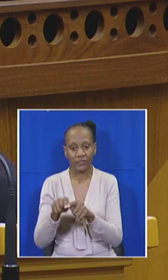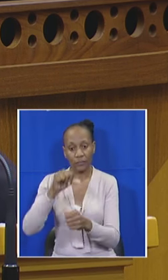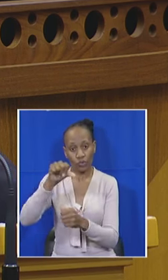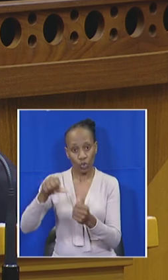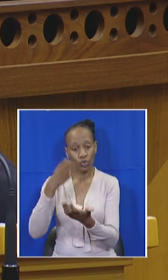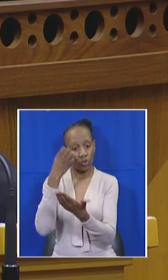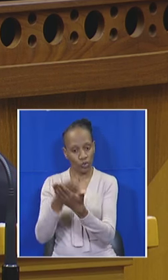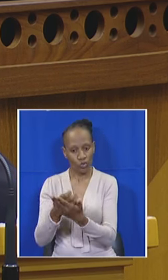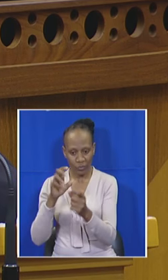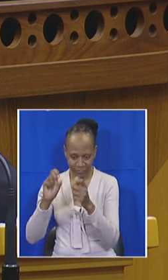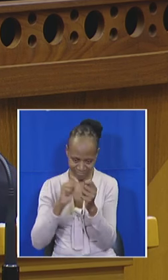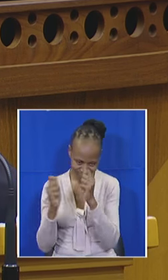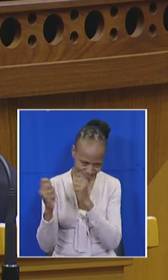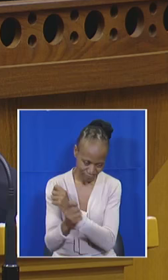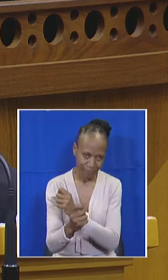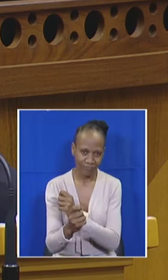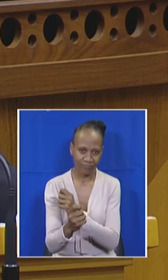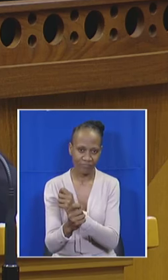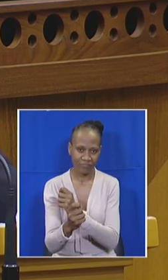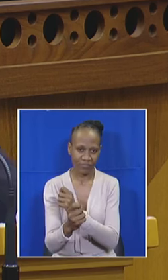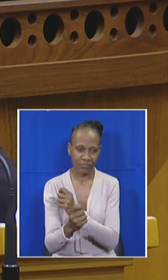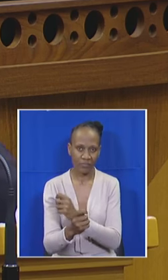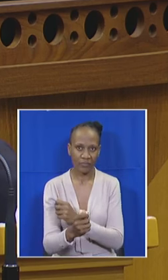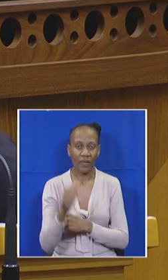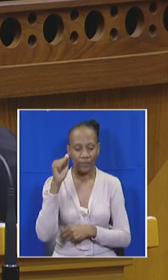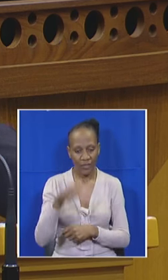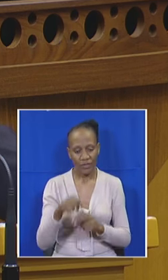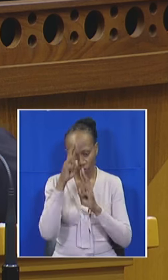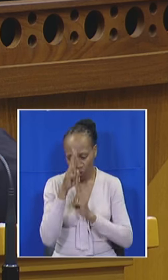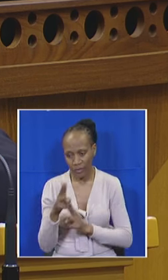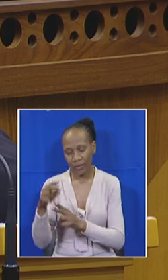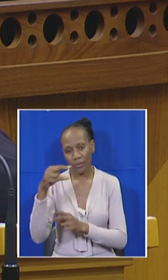Indeed, we agree with Honorable Godi